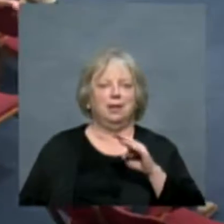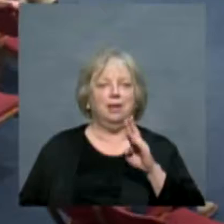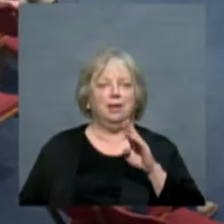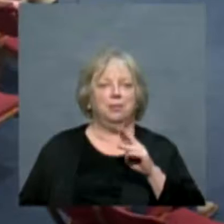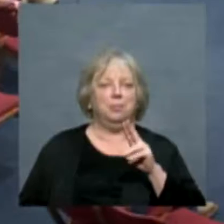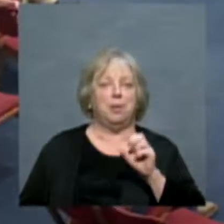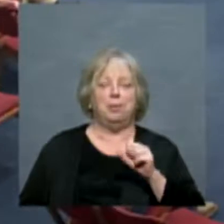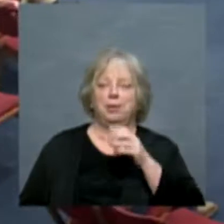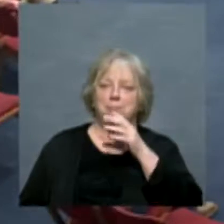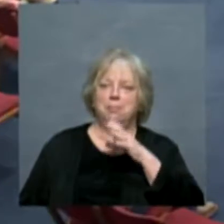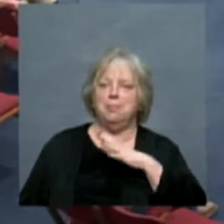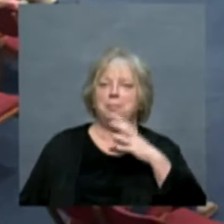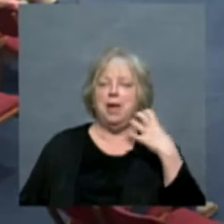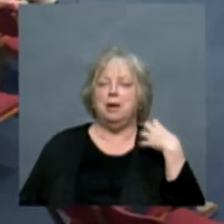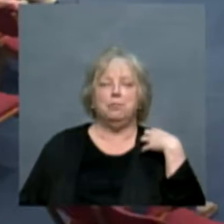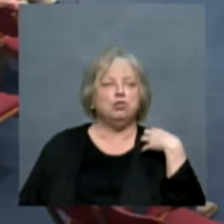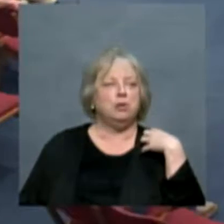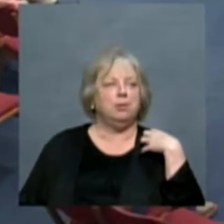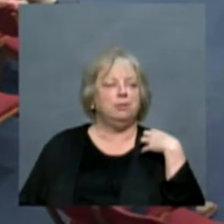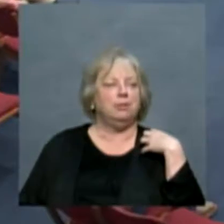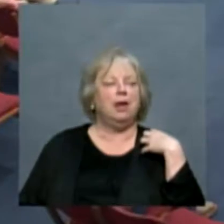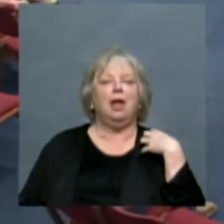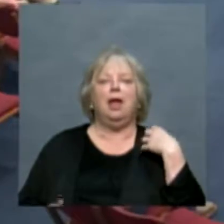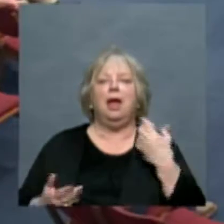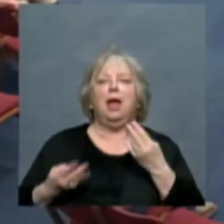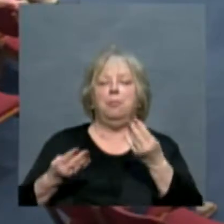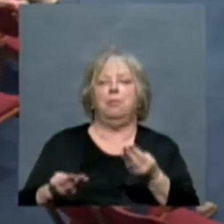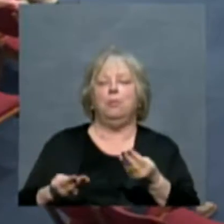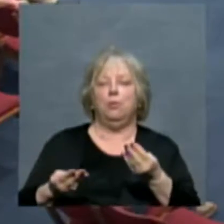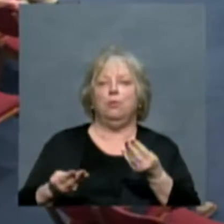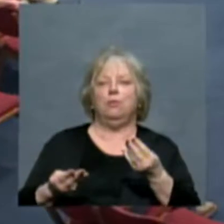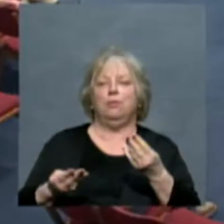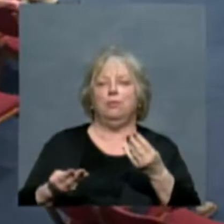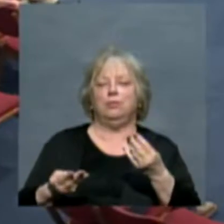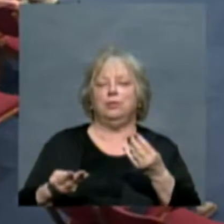Madam Chair? Yes. Yes. Number Madam three. Chair, I move for